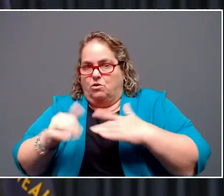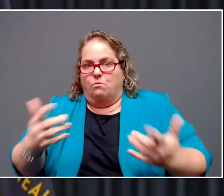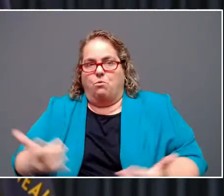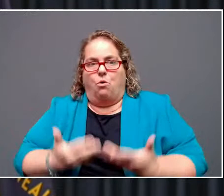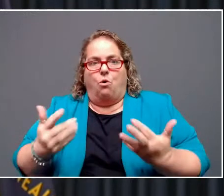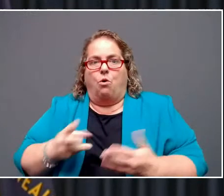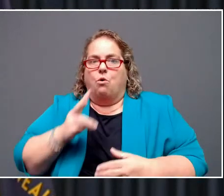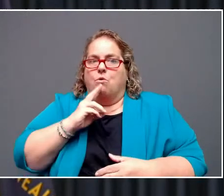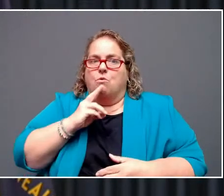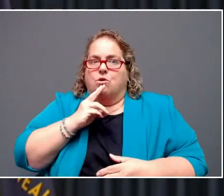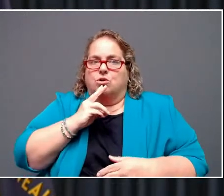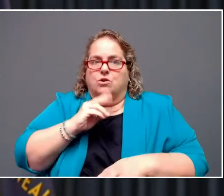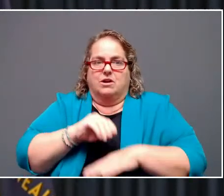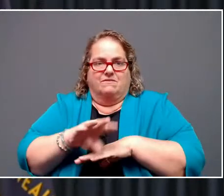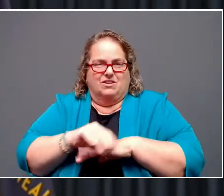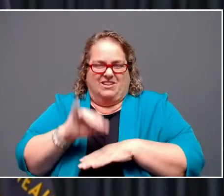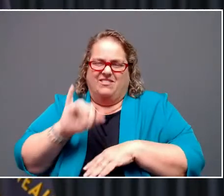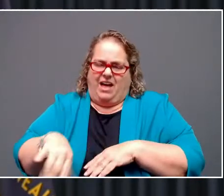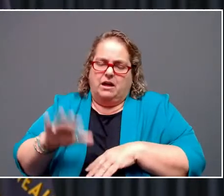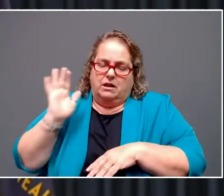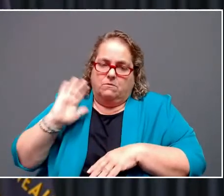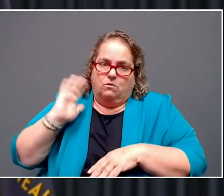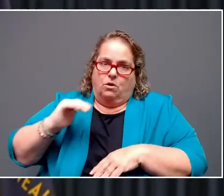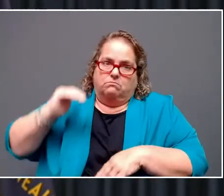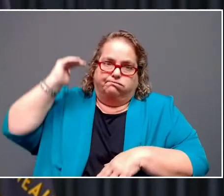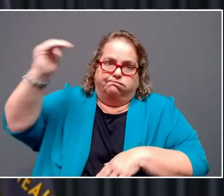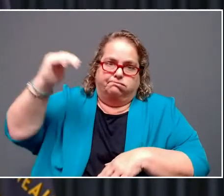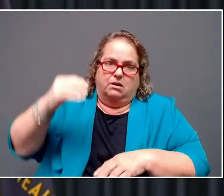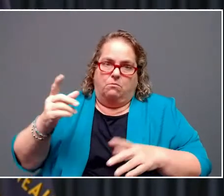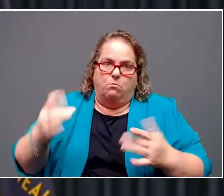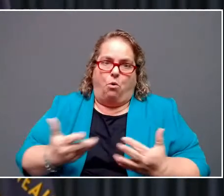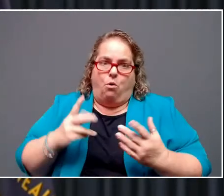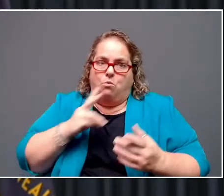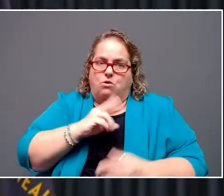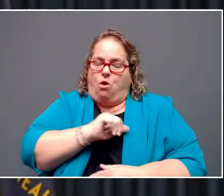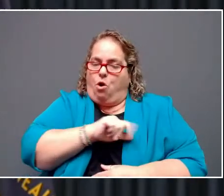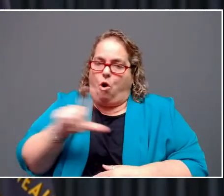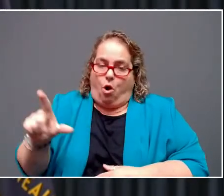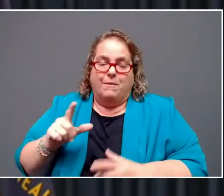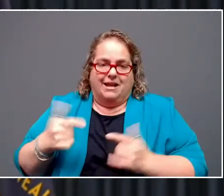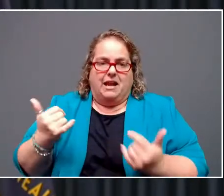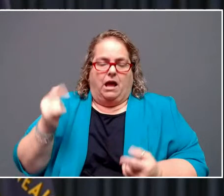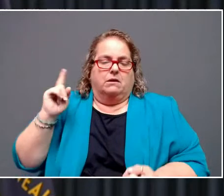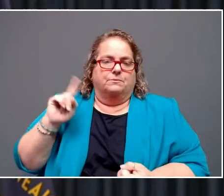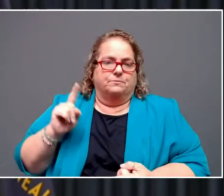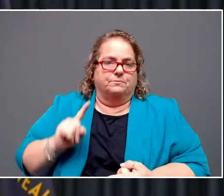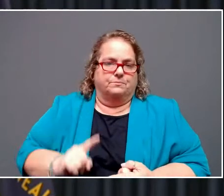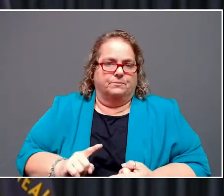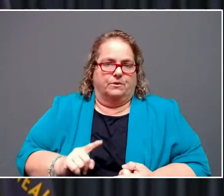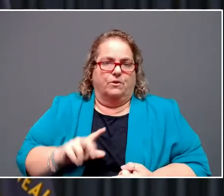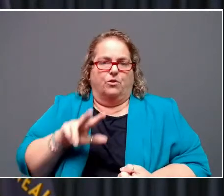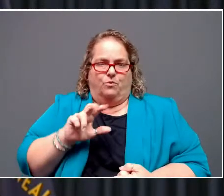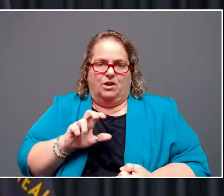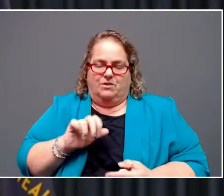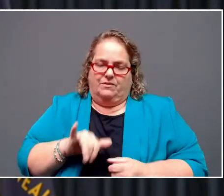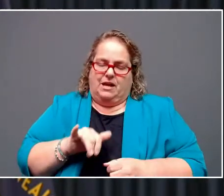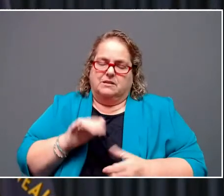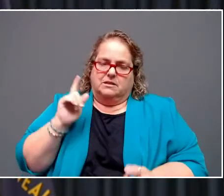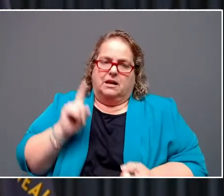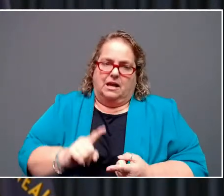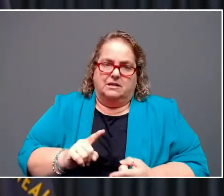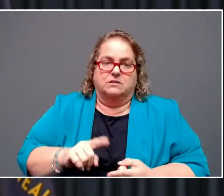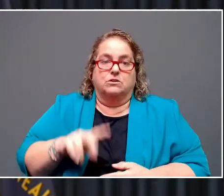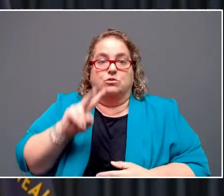lower than it has been for most of the weeks that followed. 2 water systems that are under